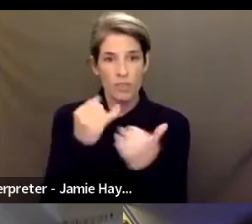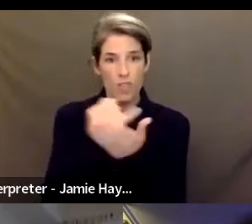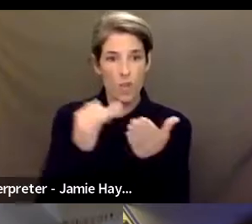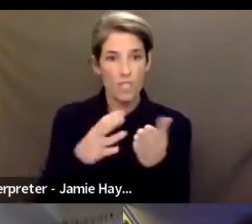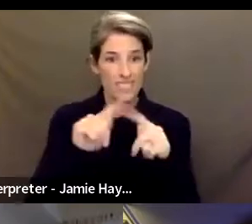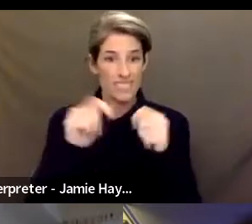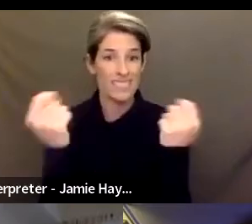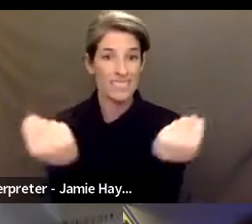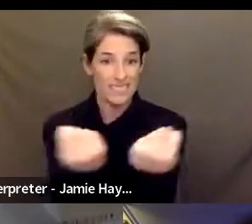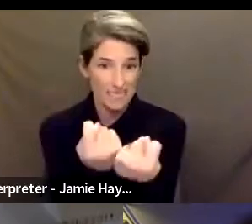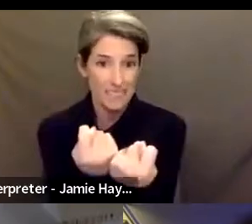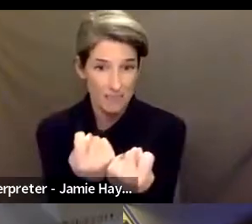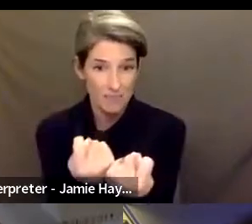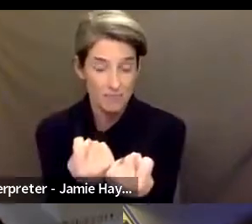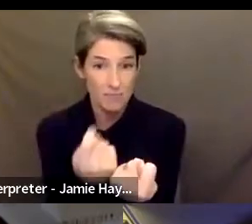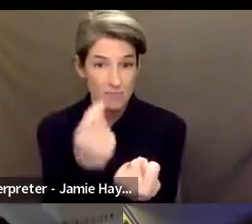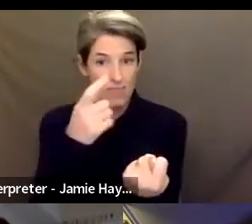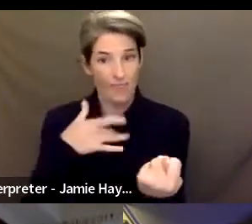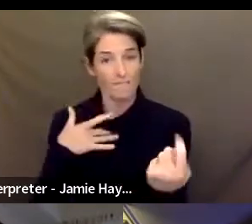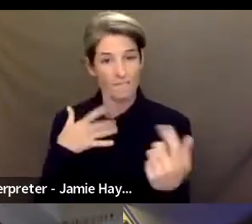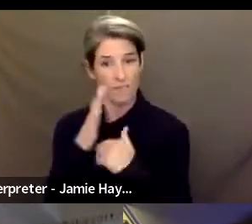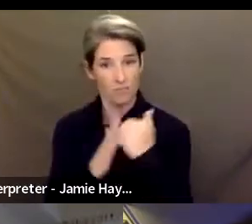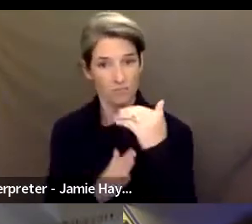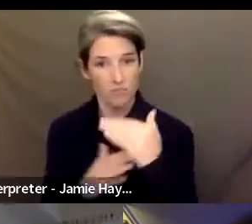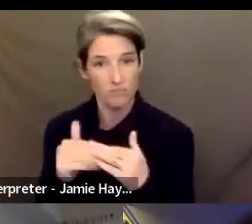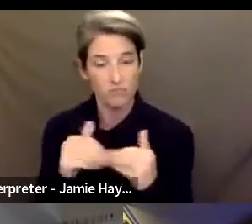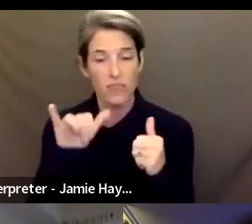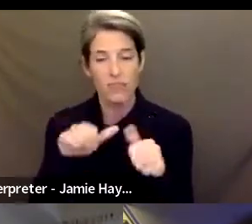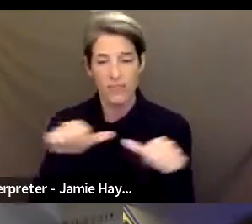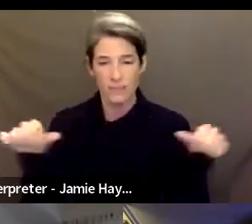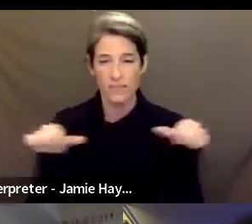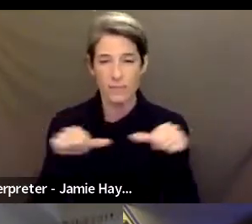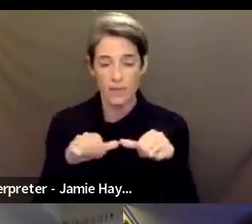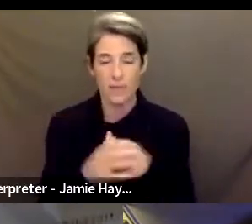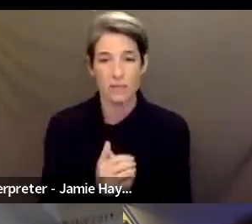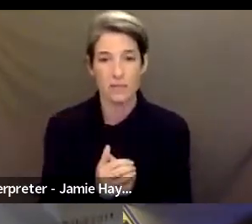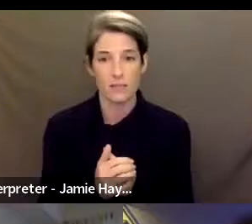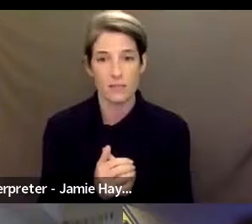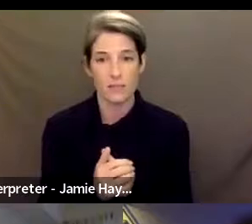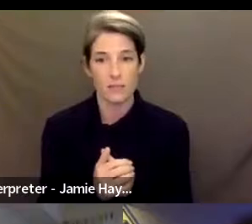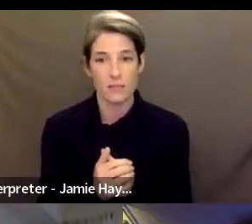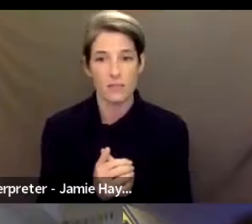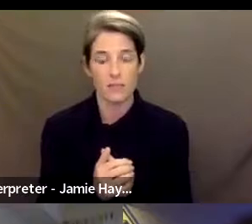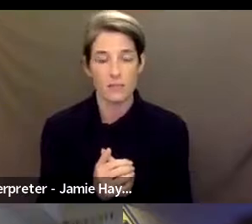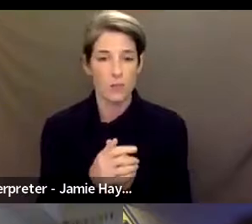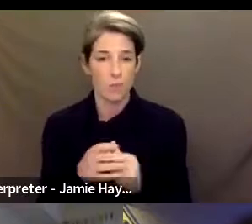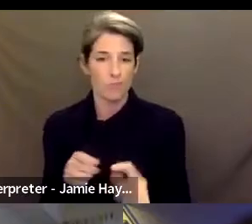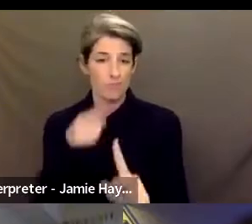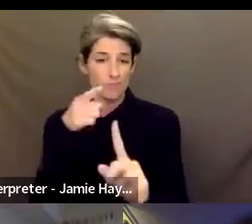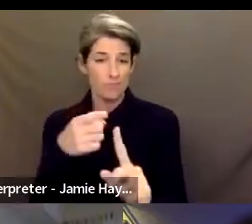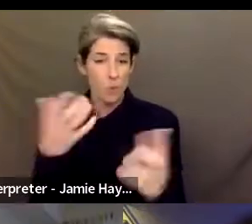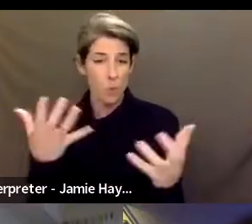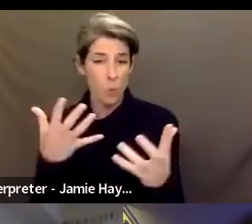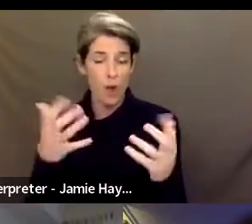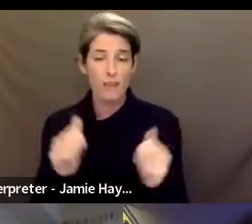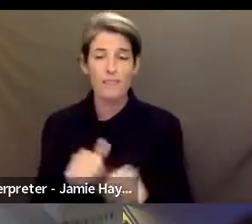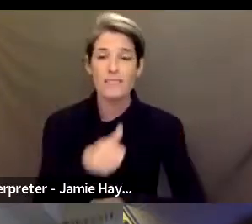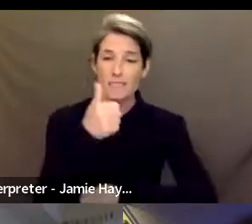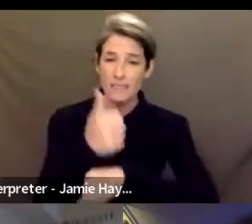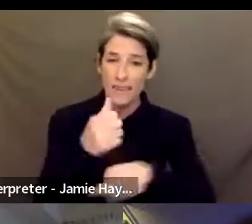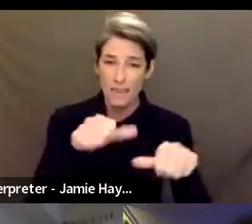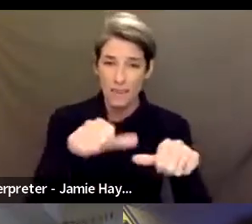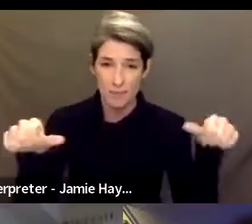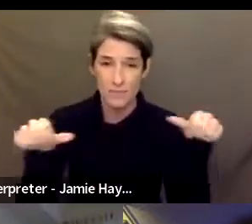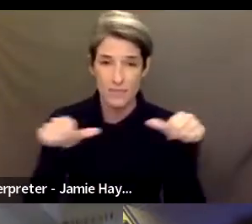Yeah, I think that was it. So just building a space, really being mindful